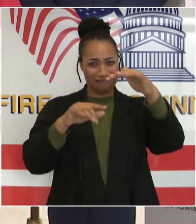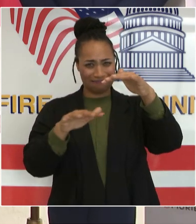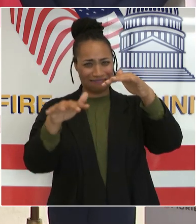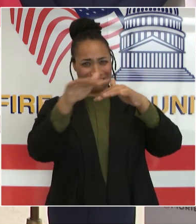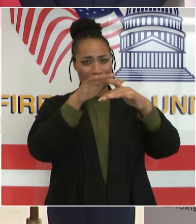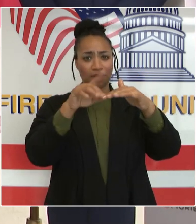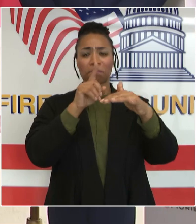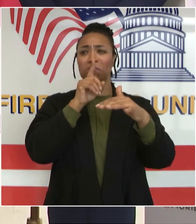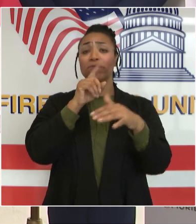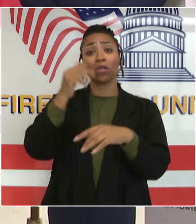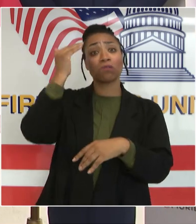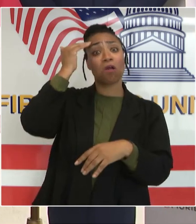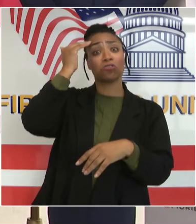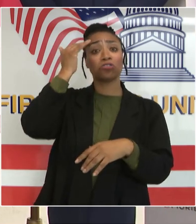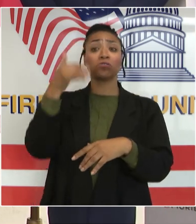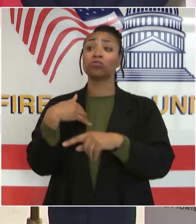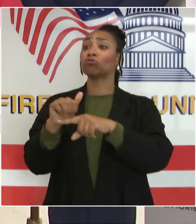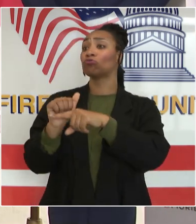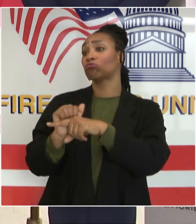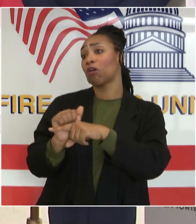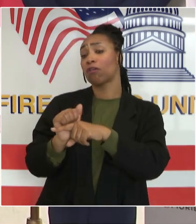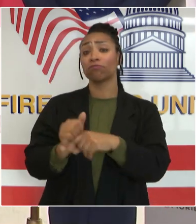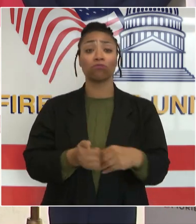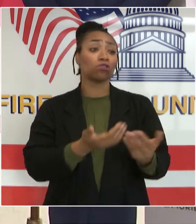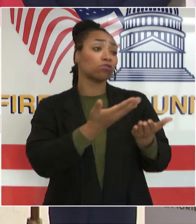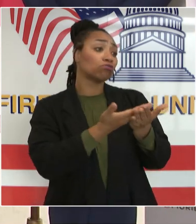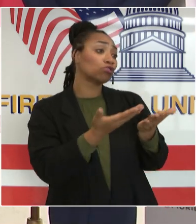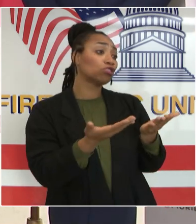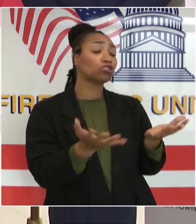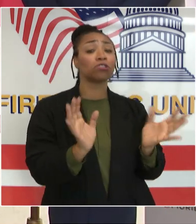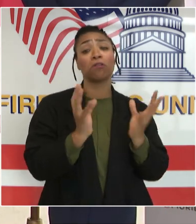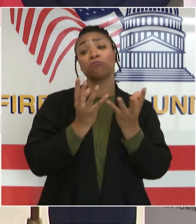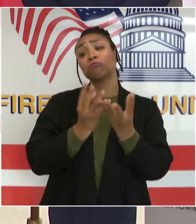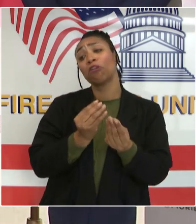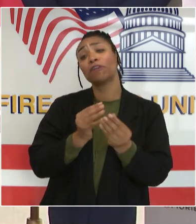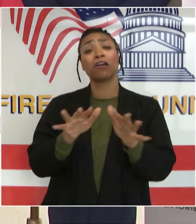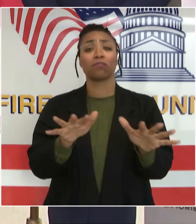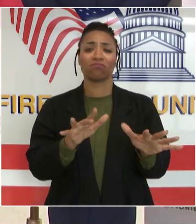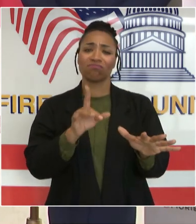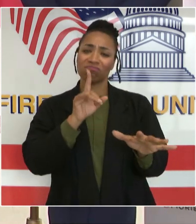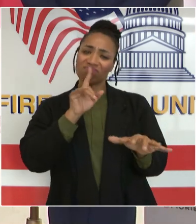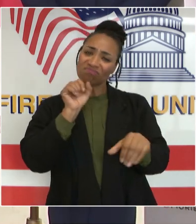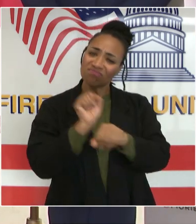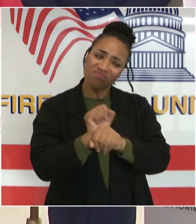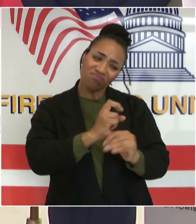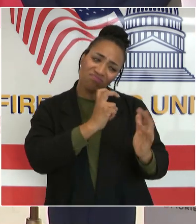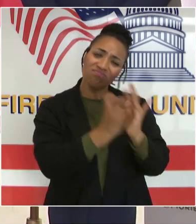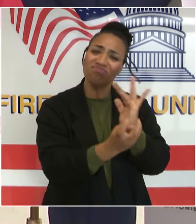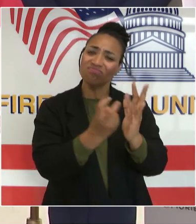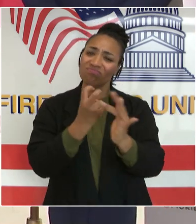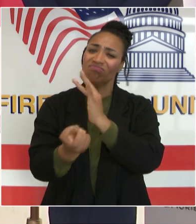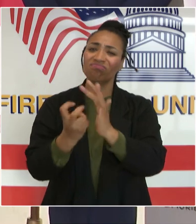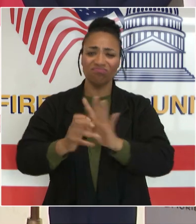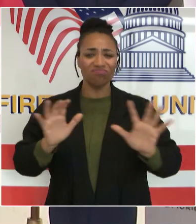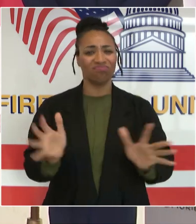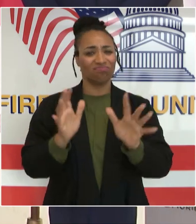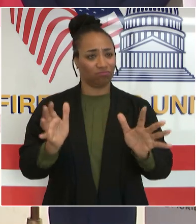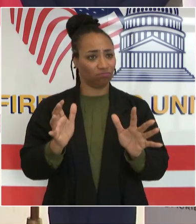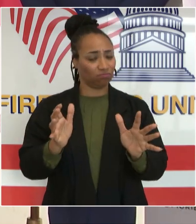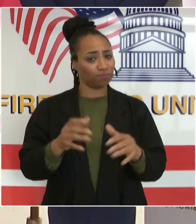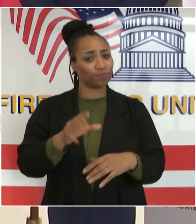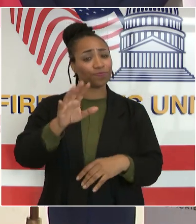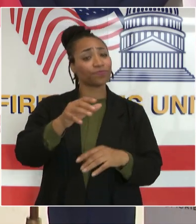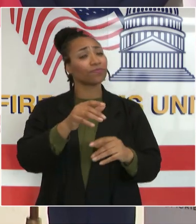making us successful right now. And just one off-topic question for the mayor. I know yesterday you spoke to us about just the Kennedy Center and the